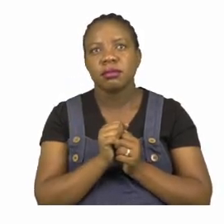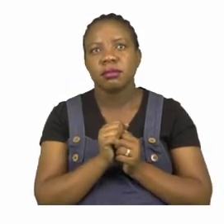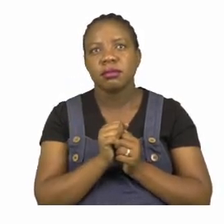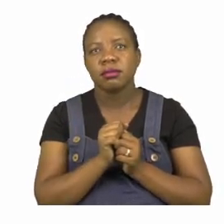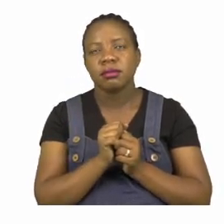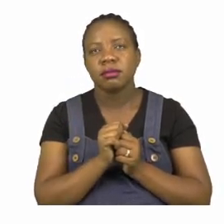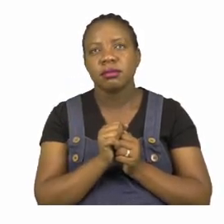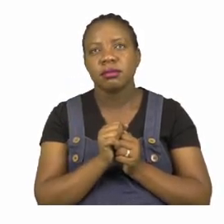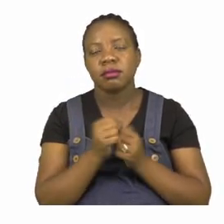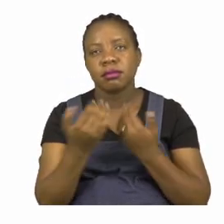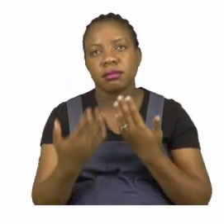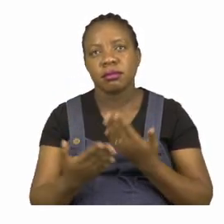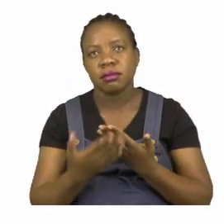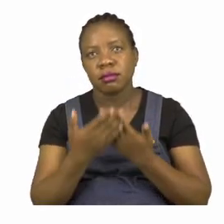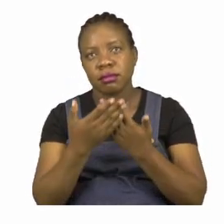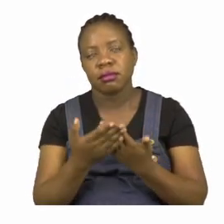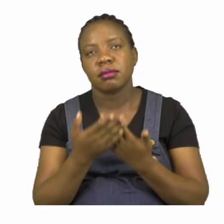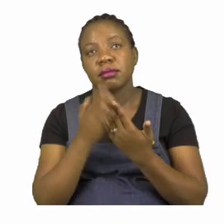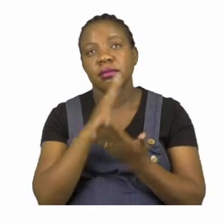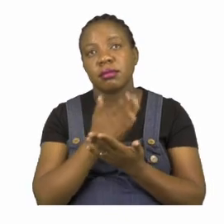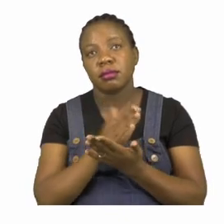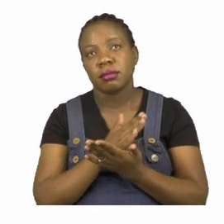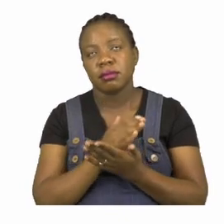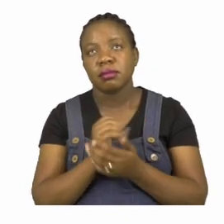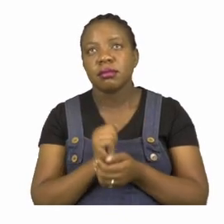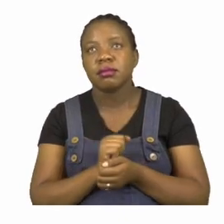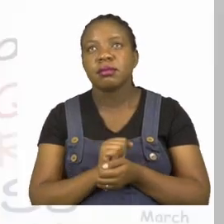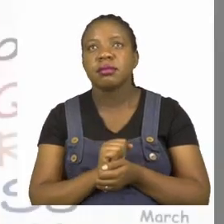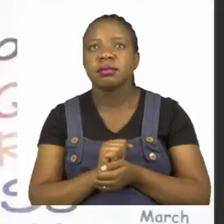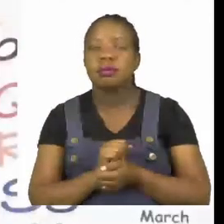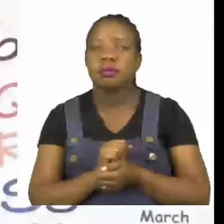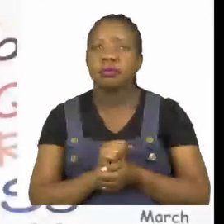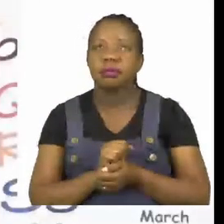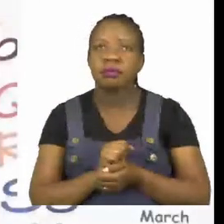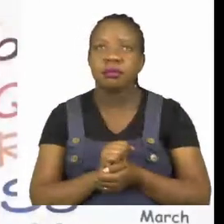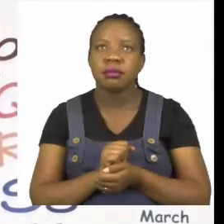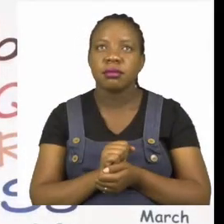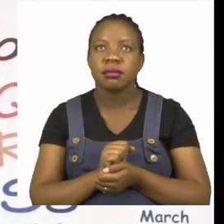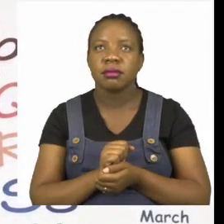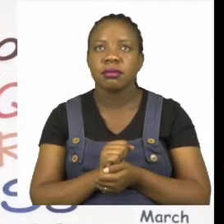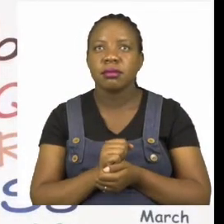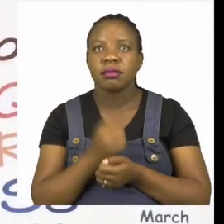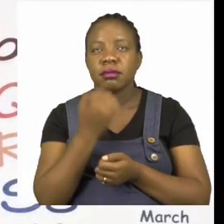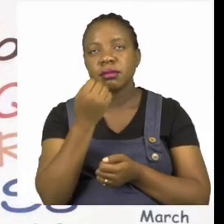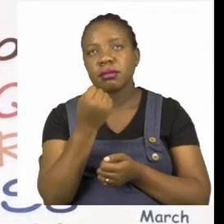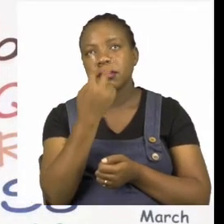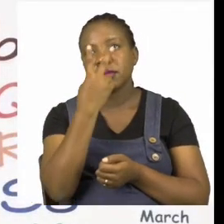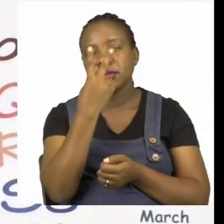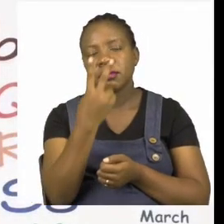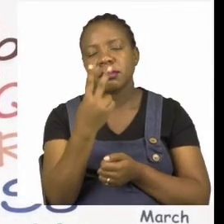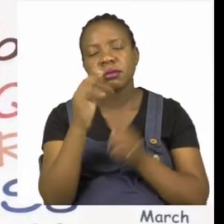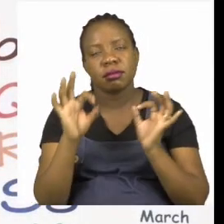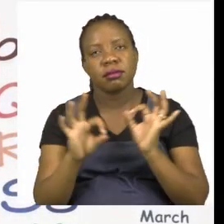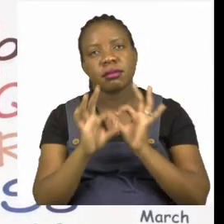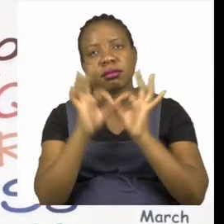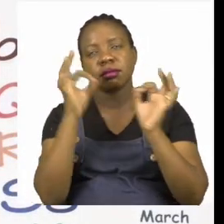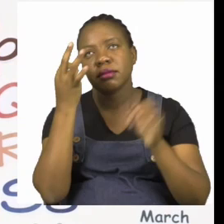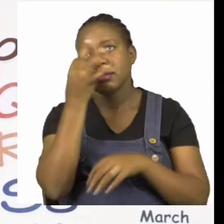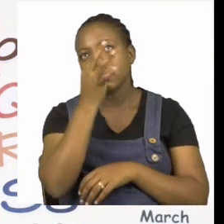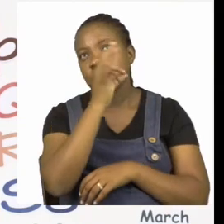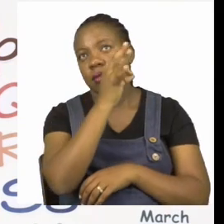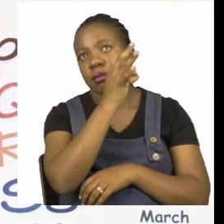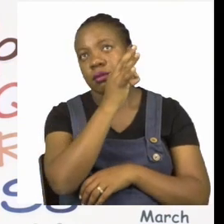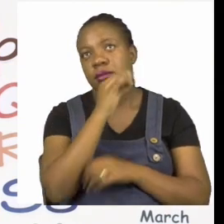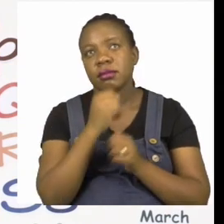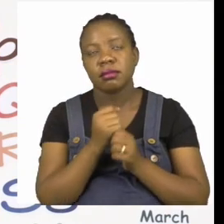for the rest. Let's take a look at the board. On the board, I have two beautiful flowers with me, and we're going